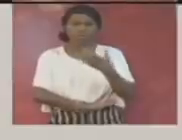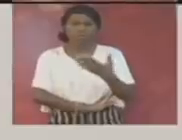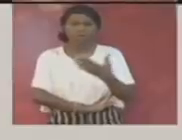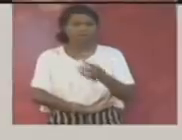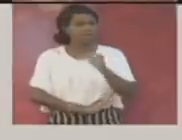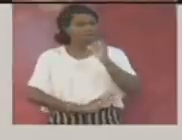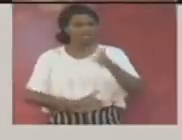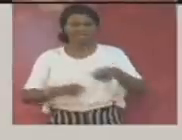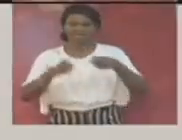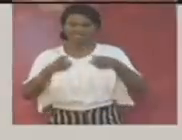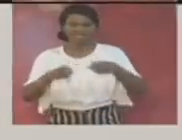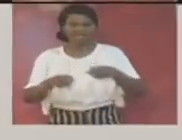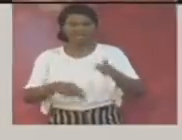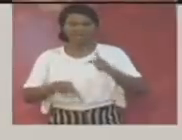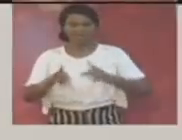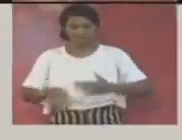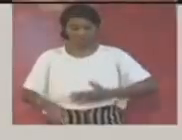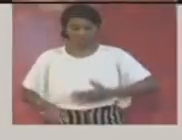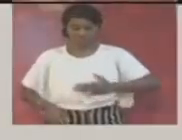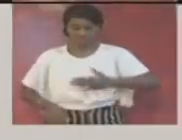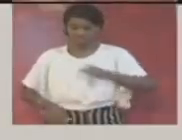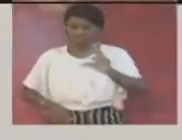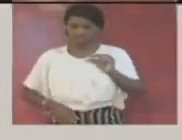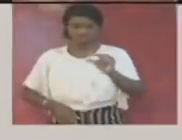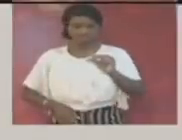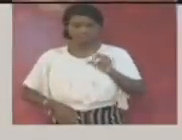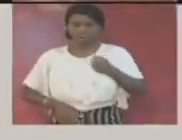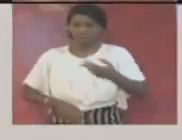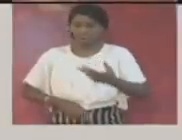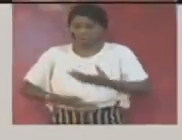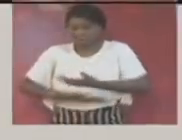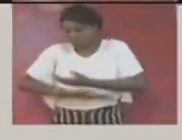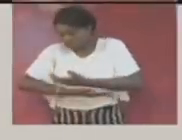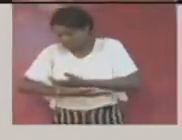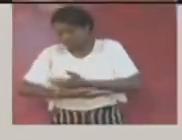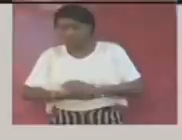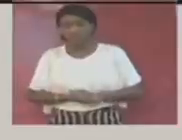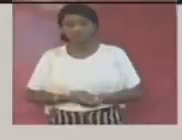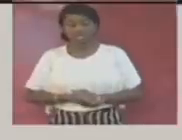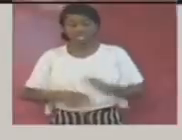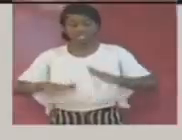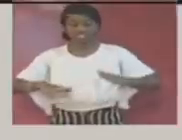should not be given to pregnant patients at this point in time. With regards to children